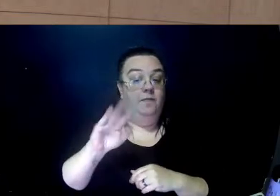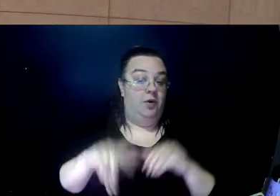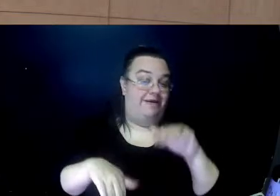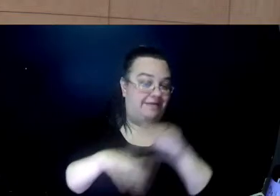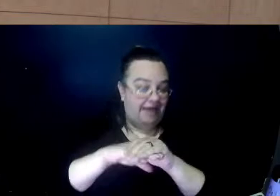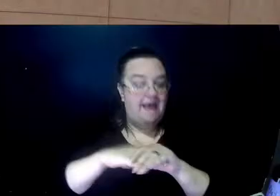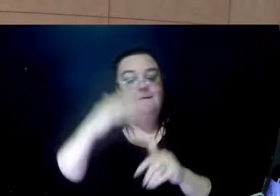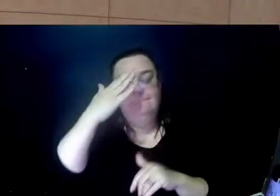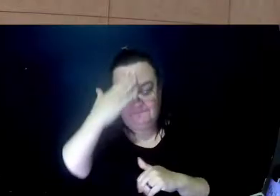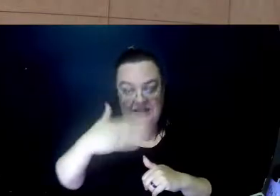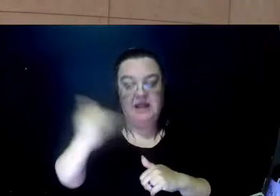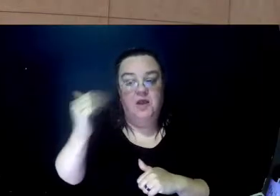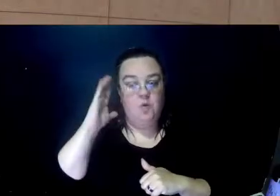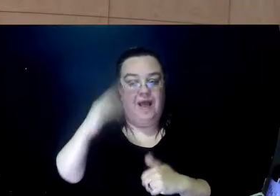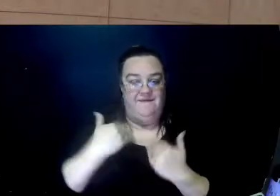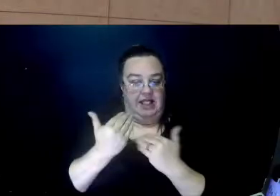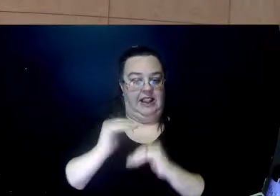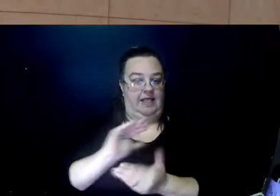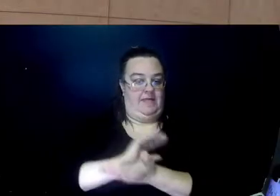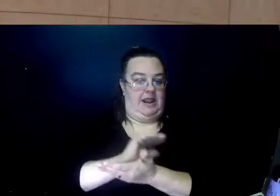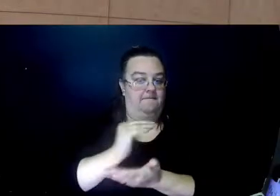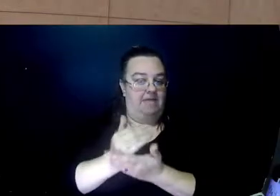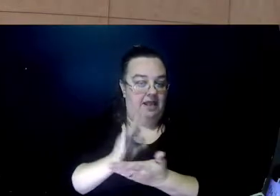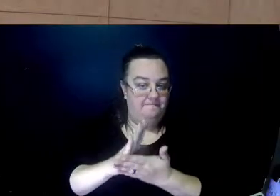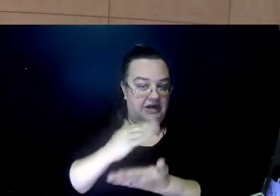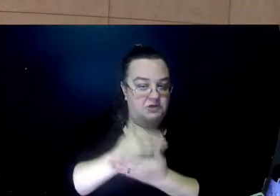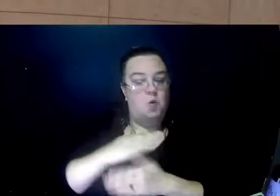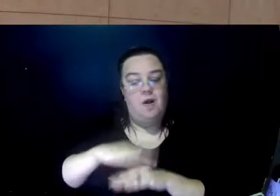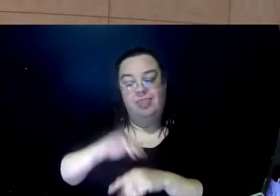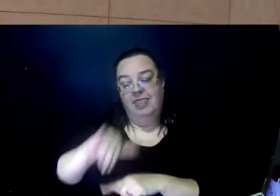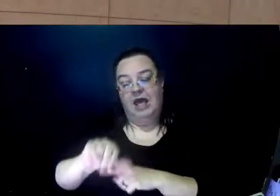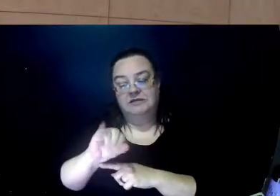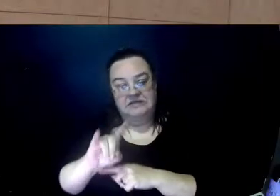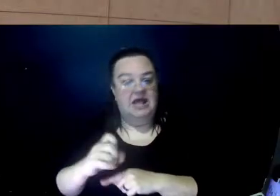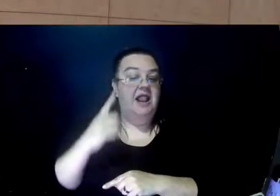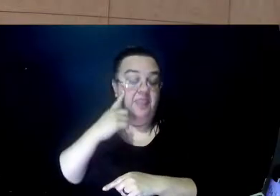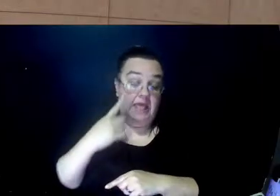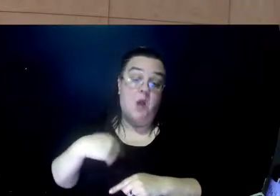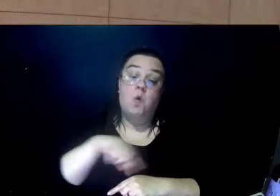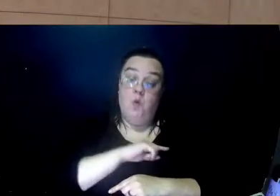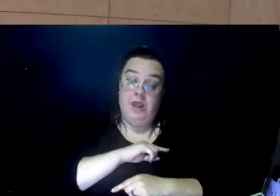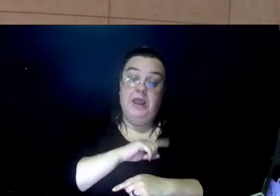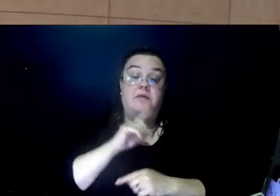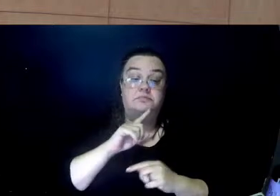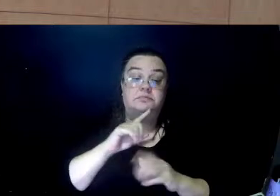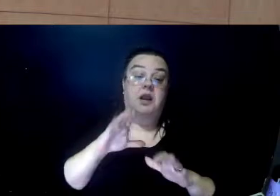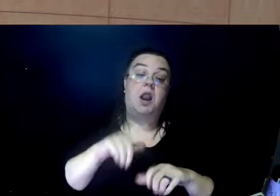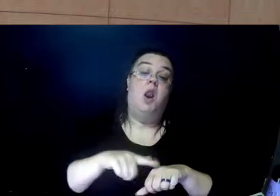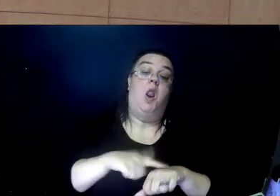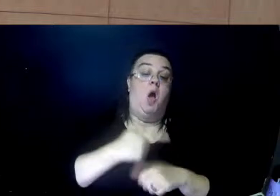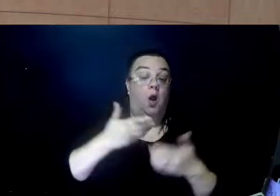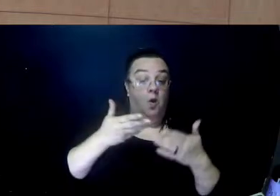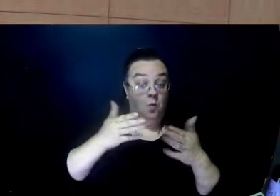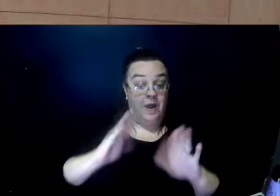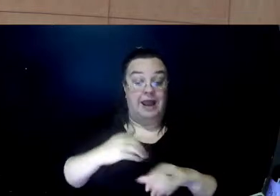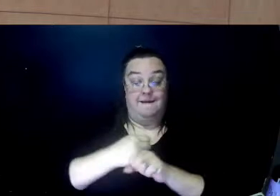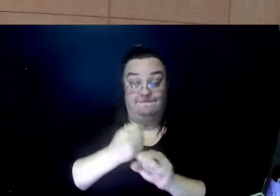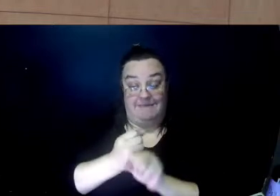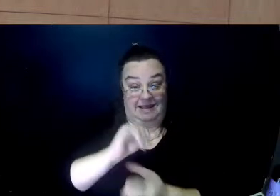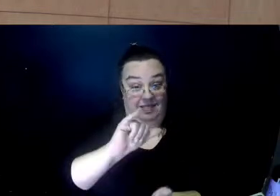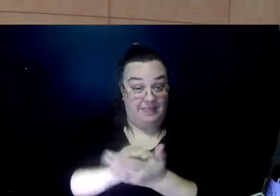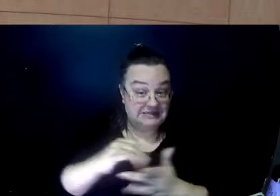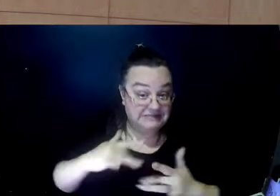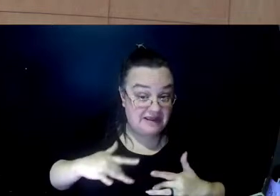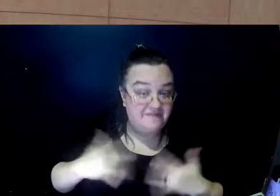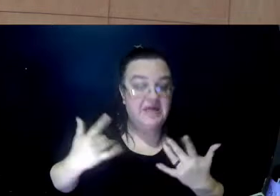because there'll be a limited amount of budget on that side. I think we've gone a long way to making these events,